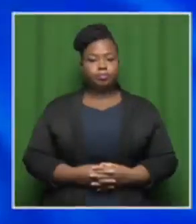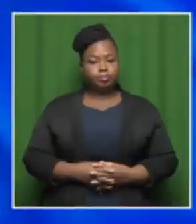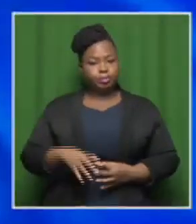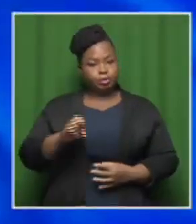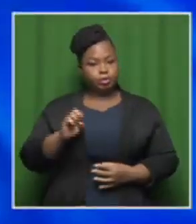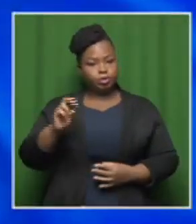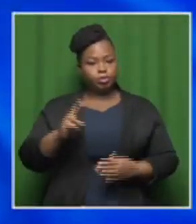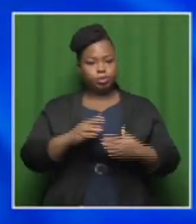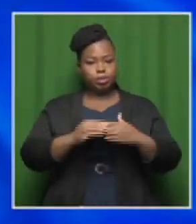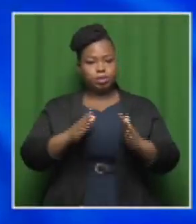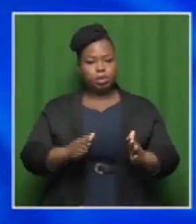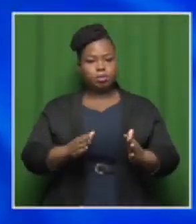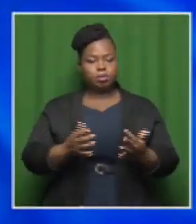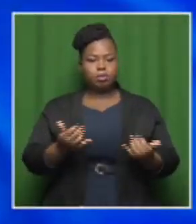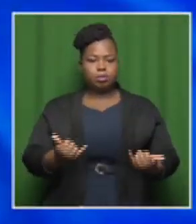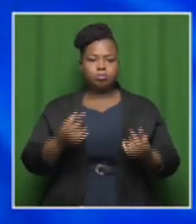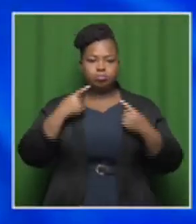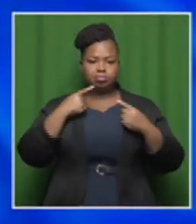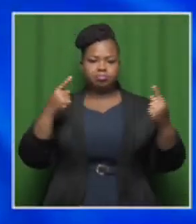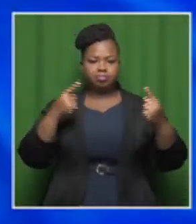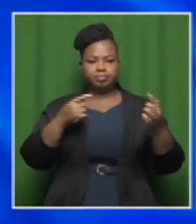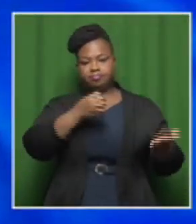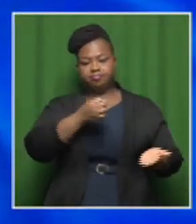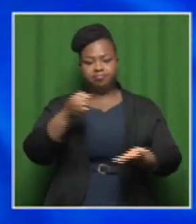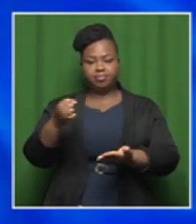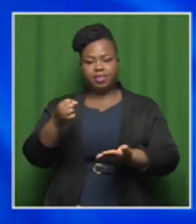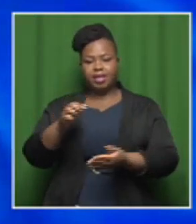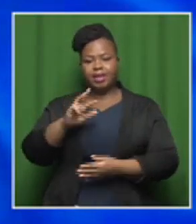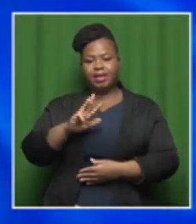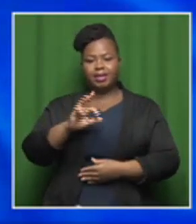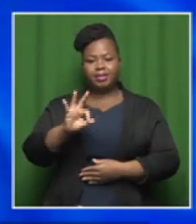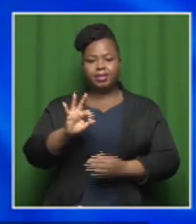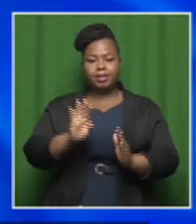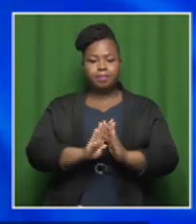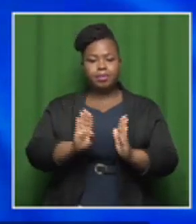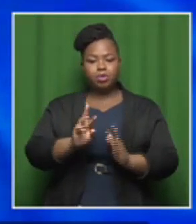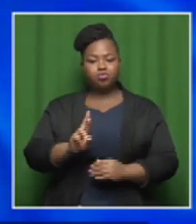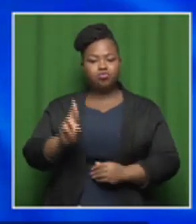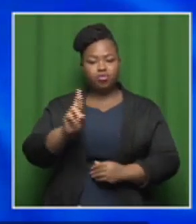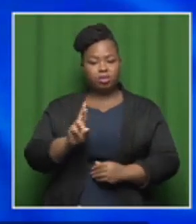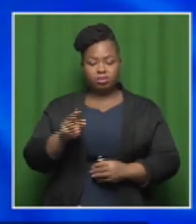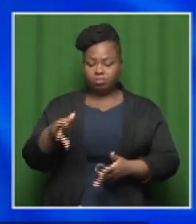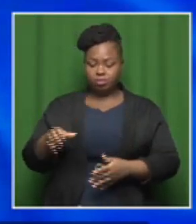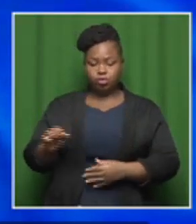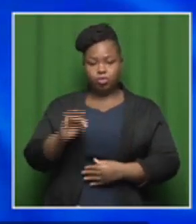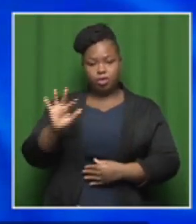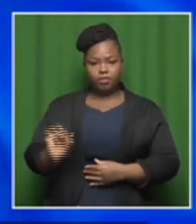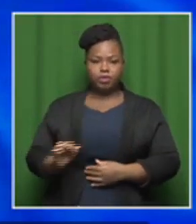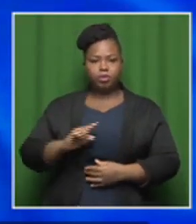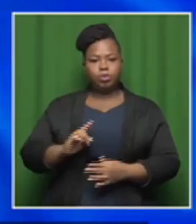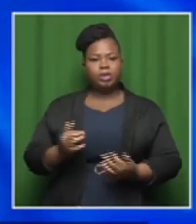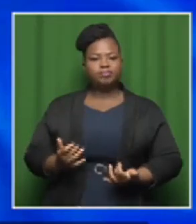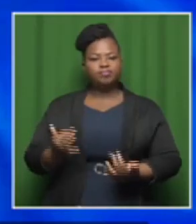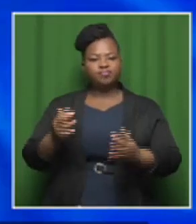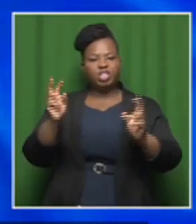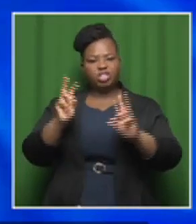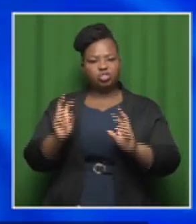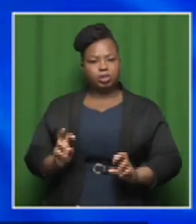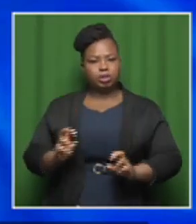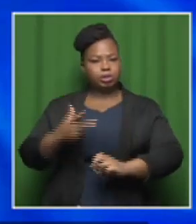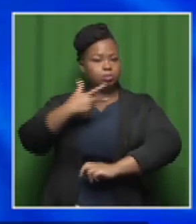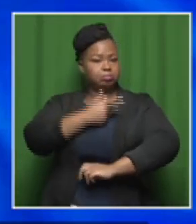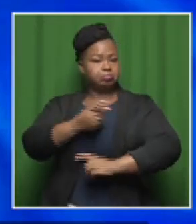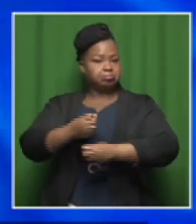European Union leaders have announced about a 93 billion rand investment package in South Africa to support green energy transition and